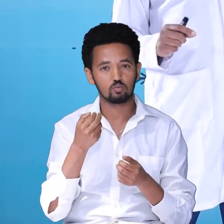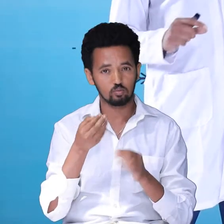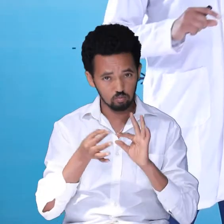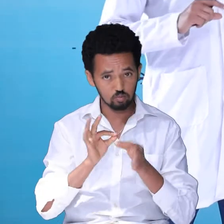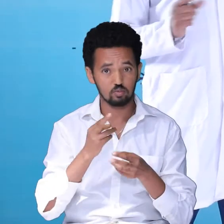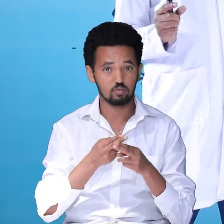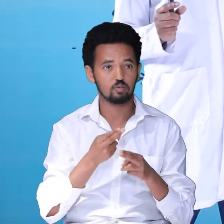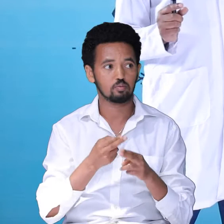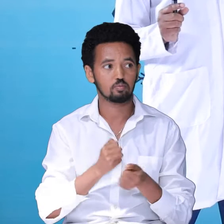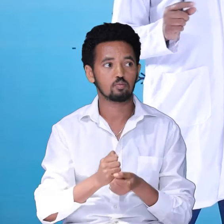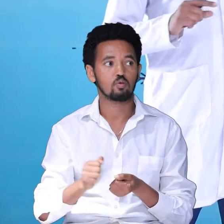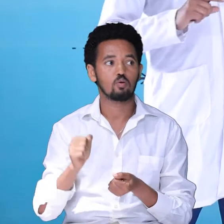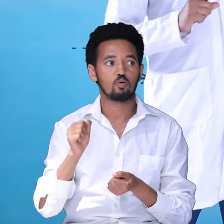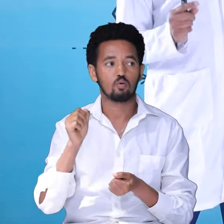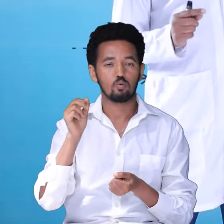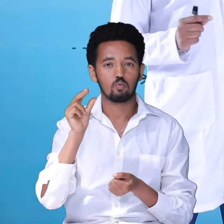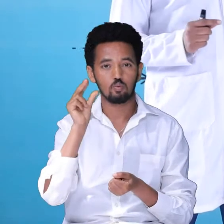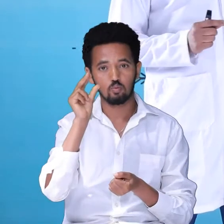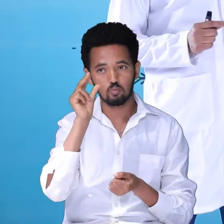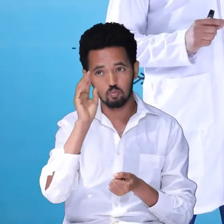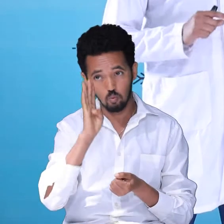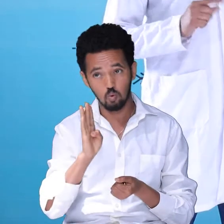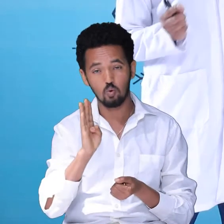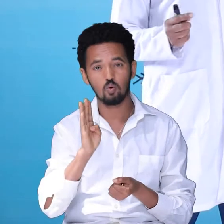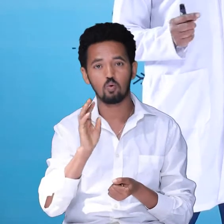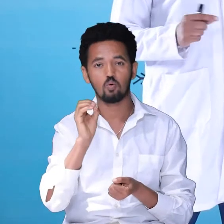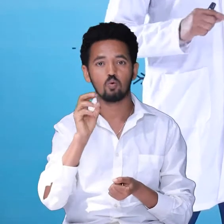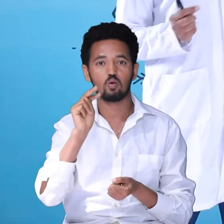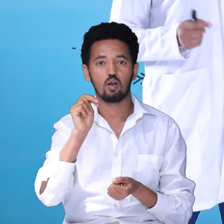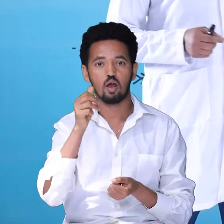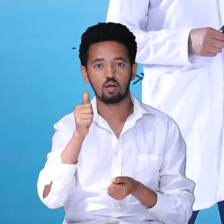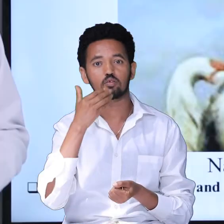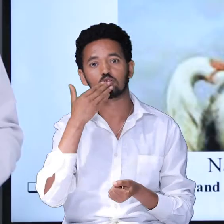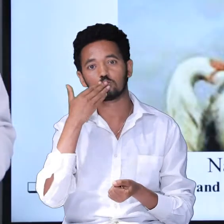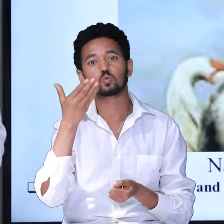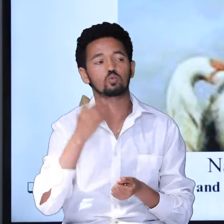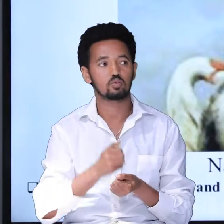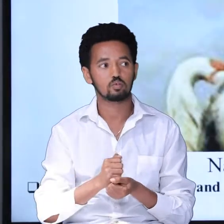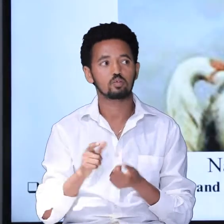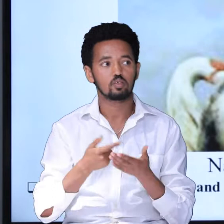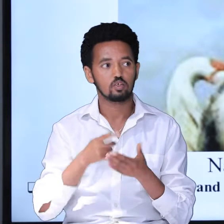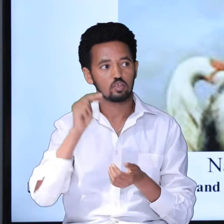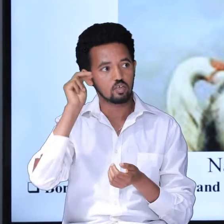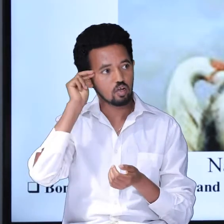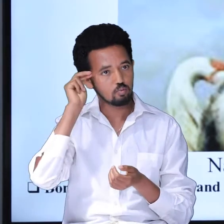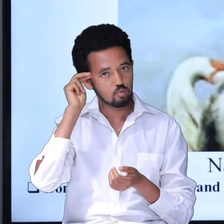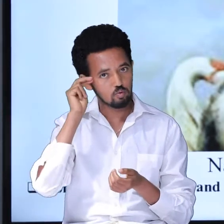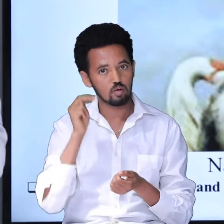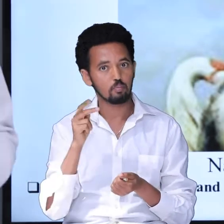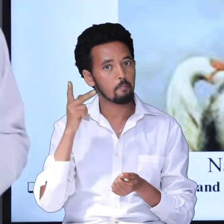means good. Parte means solution or match. The Napoleon